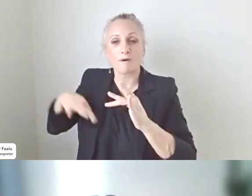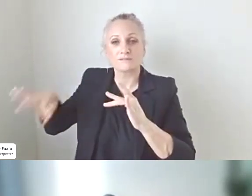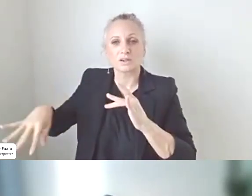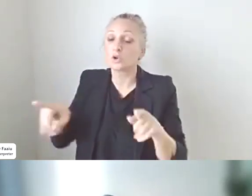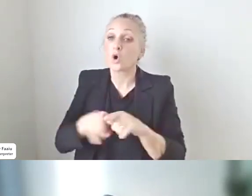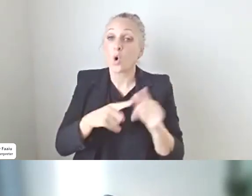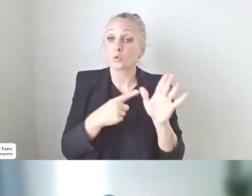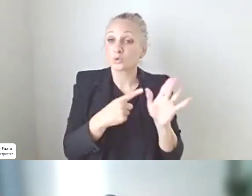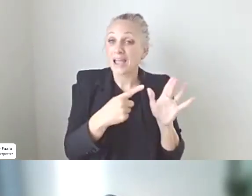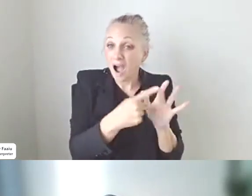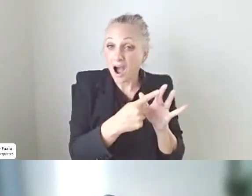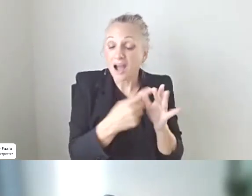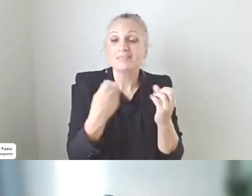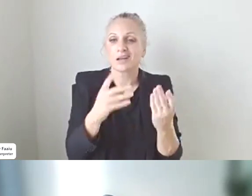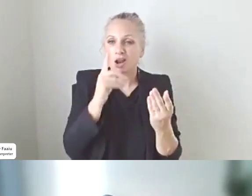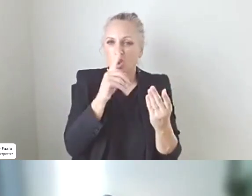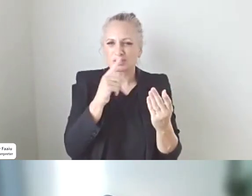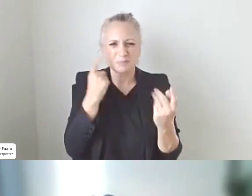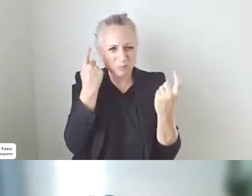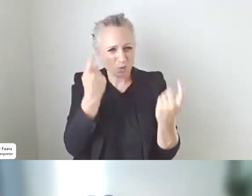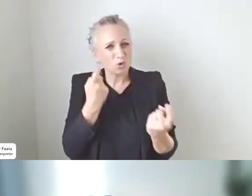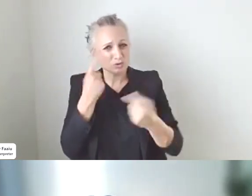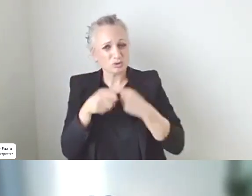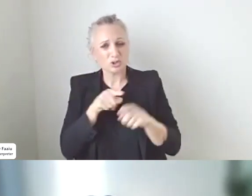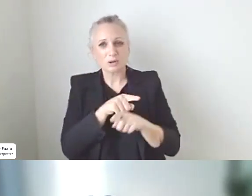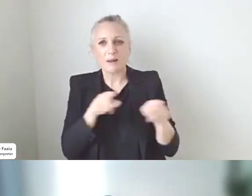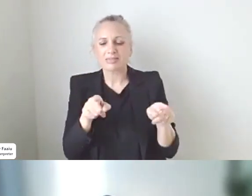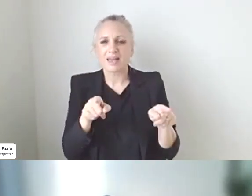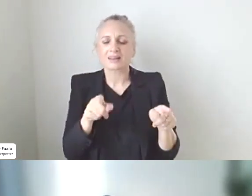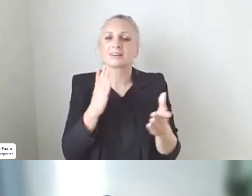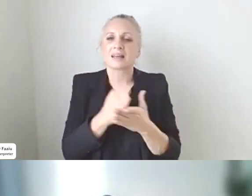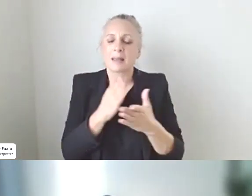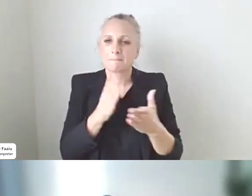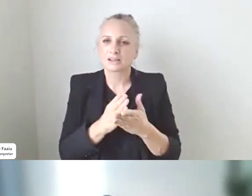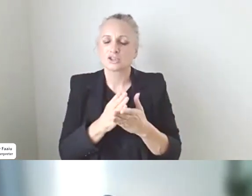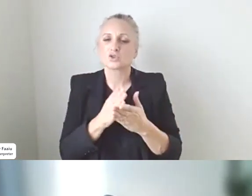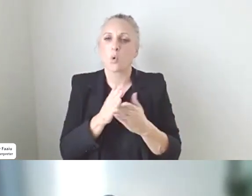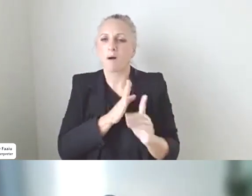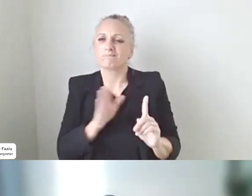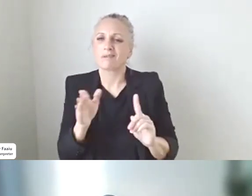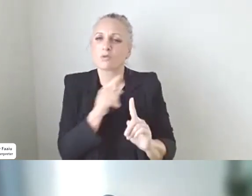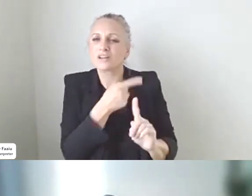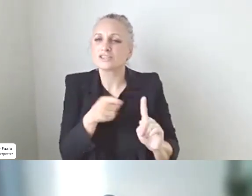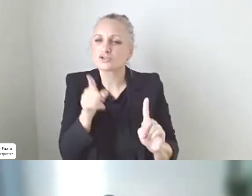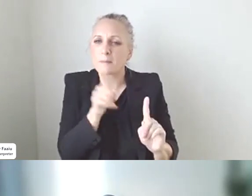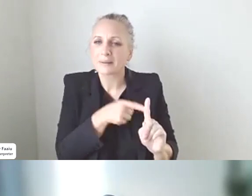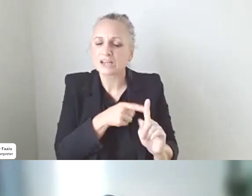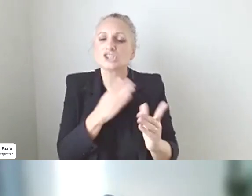So trying to design AI systems in ways that avoid discrimination and works for